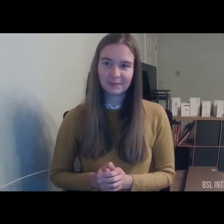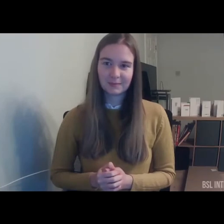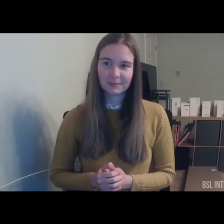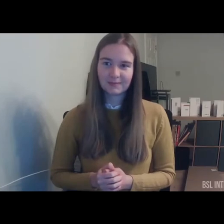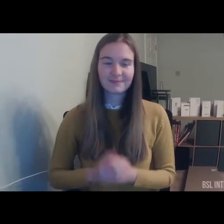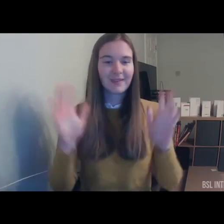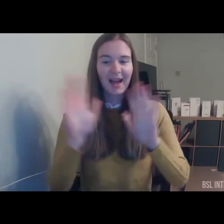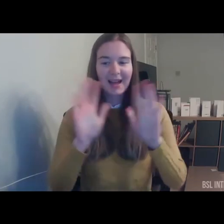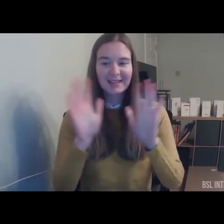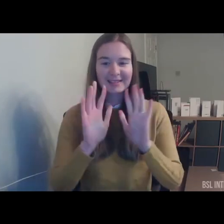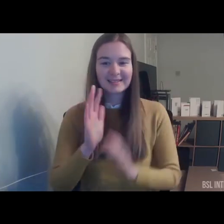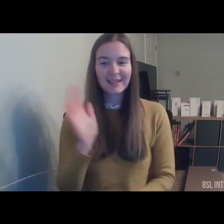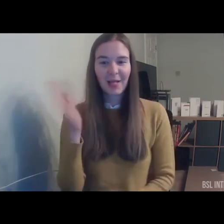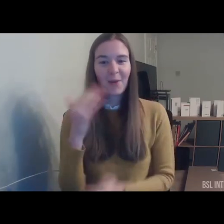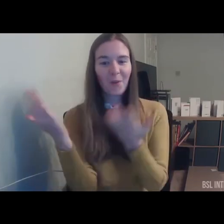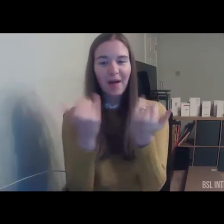Hi, good evening and welcome.